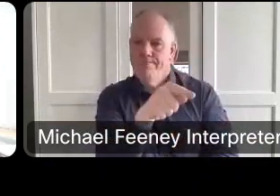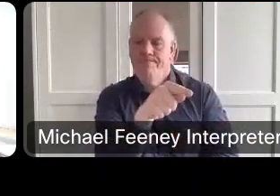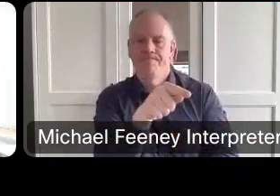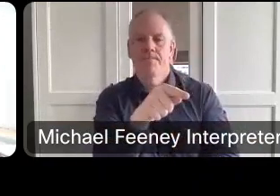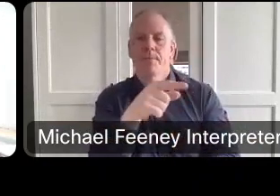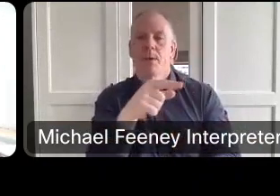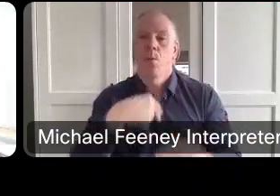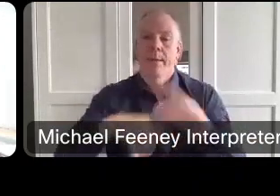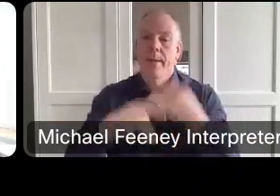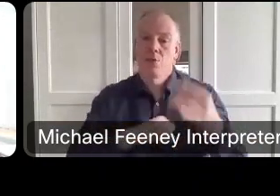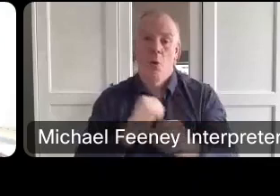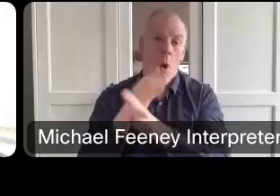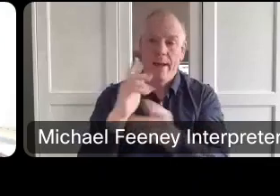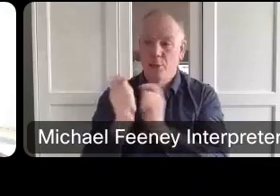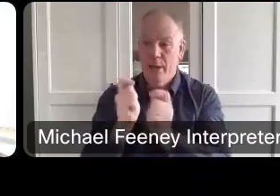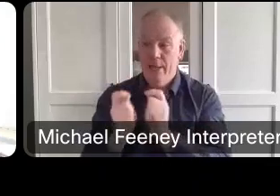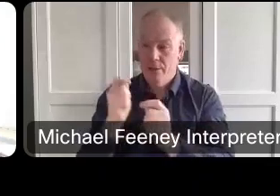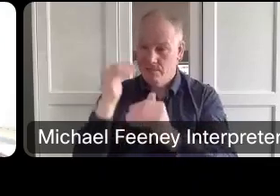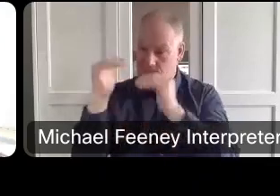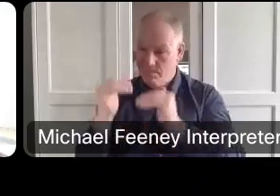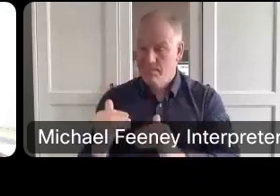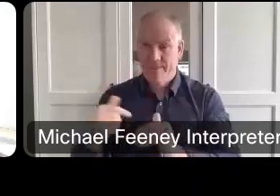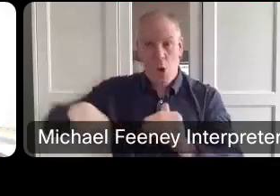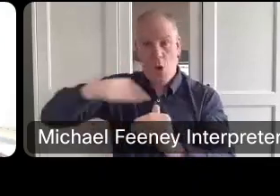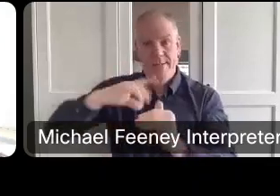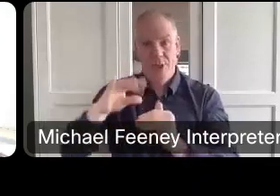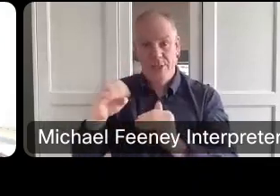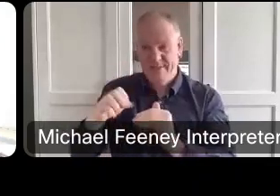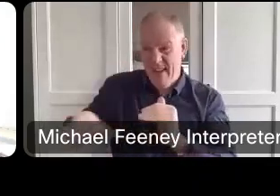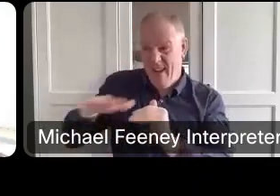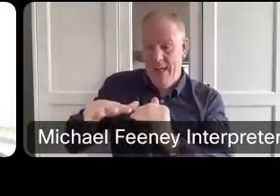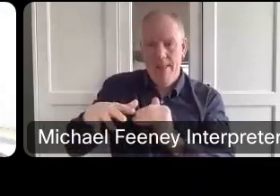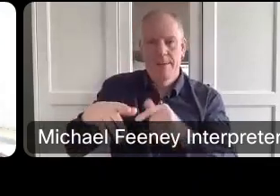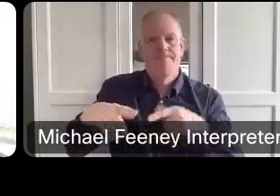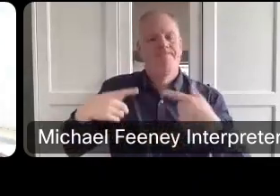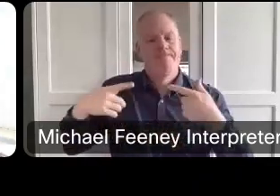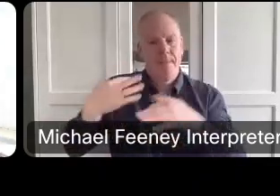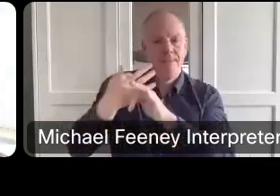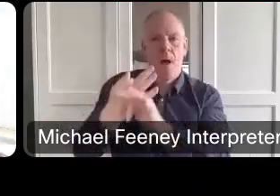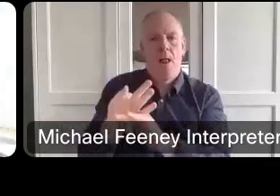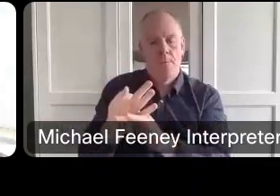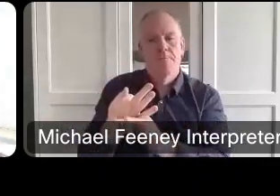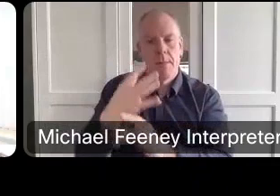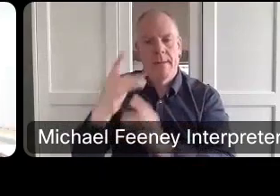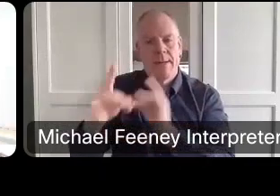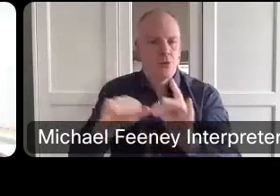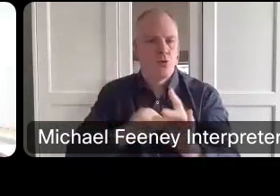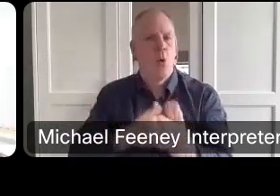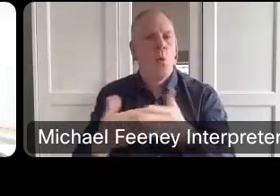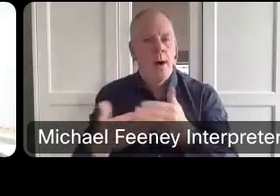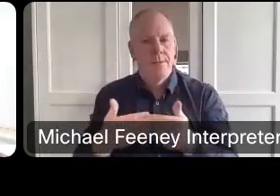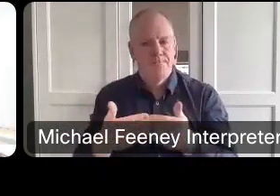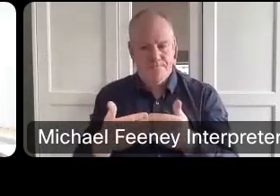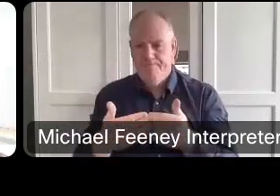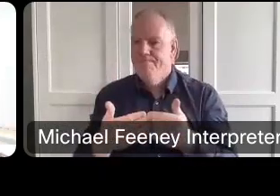that ultimately all the changes that may be ahead for us will all align to ultimately ensure, you